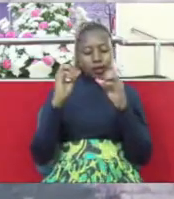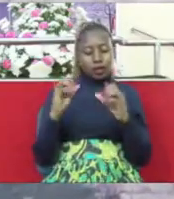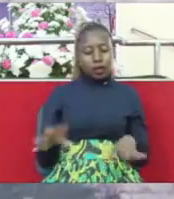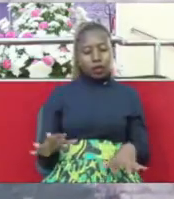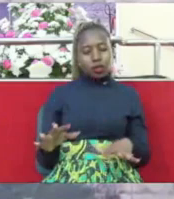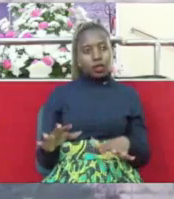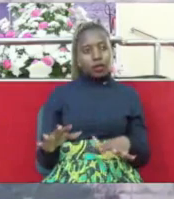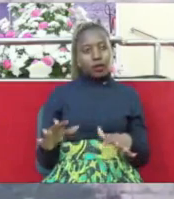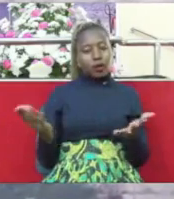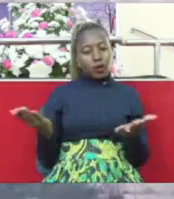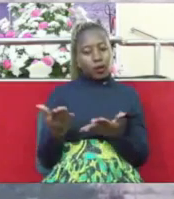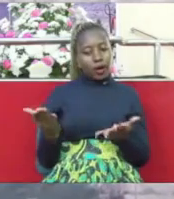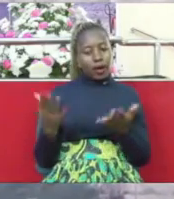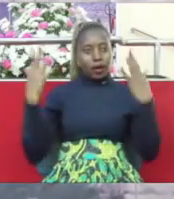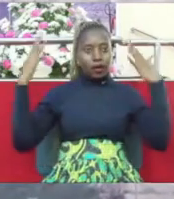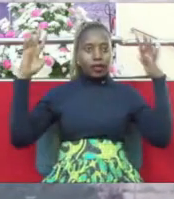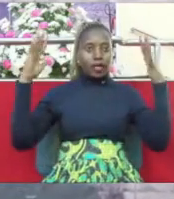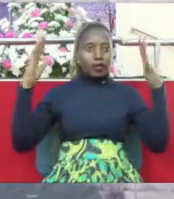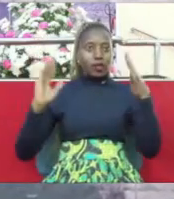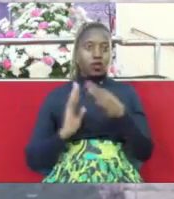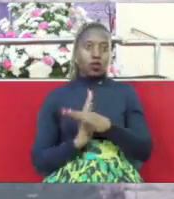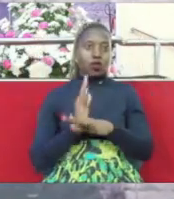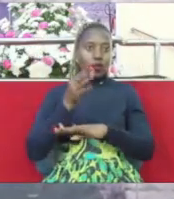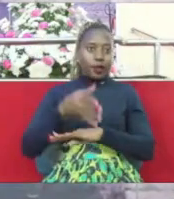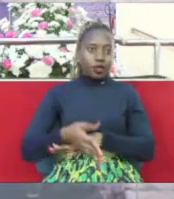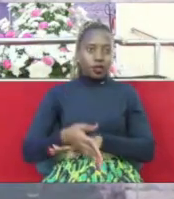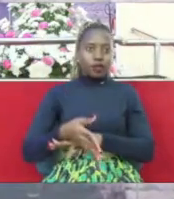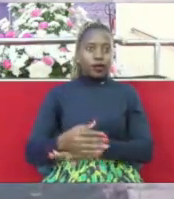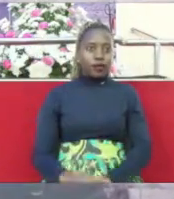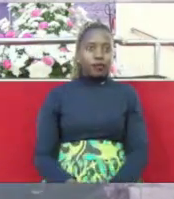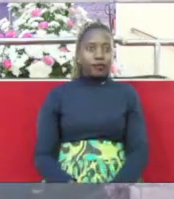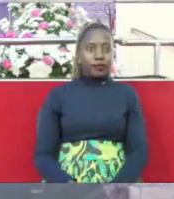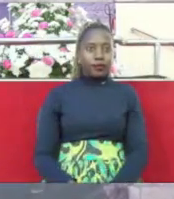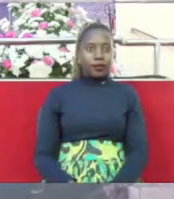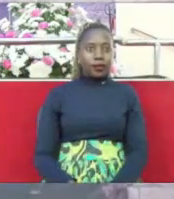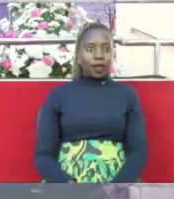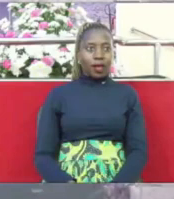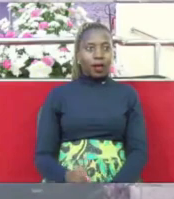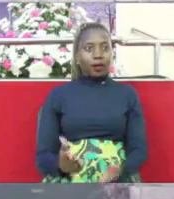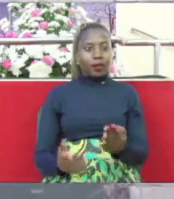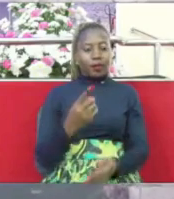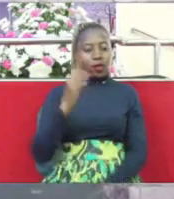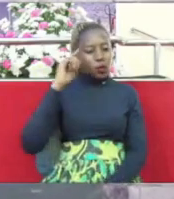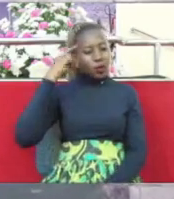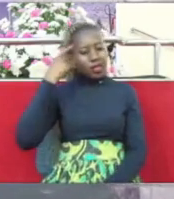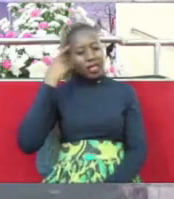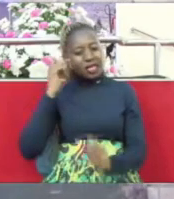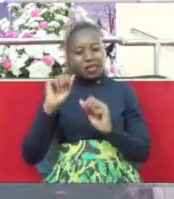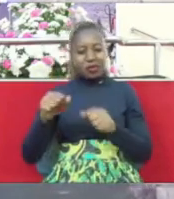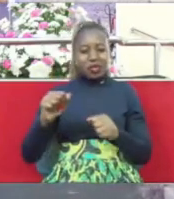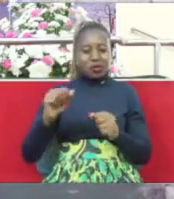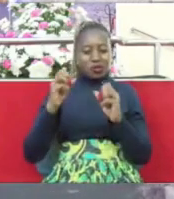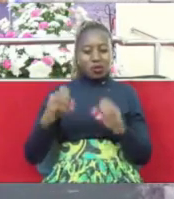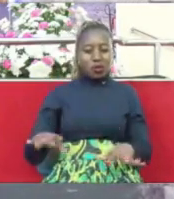the celebration of Passover. Walimpoteza katika sherehe za Pasaka. You could be thinking that you can only lose Jesus in a pub.